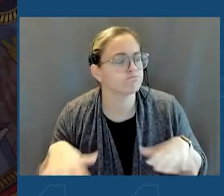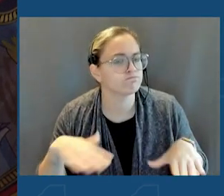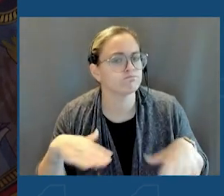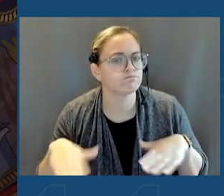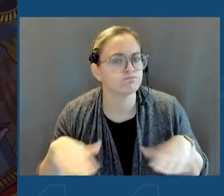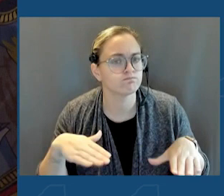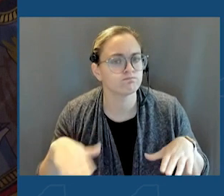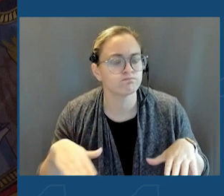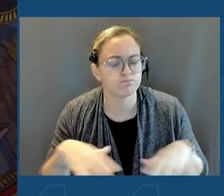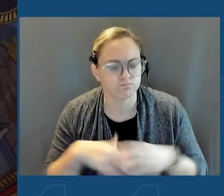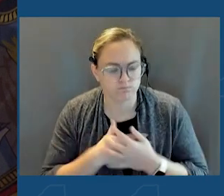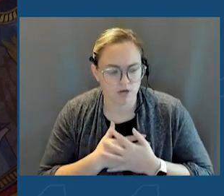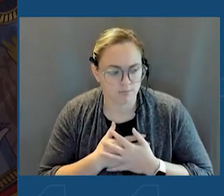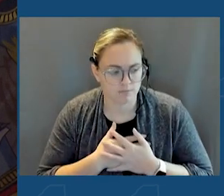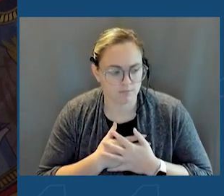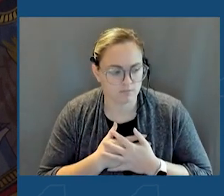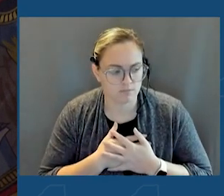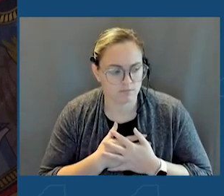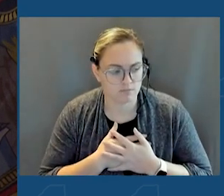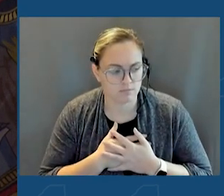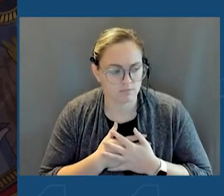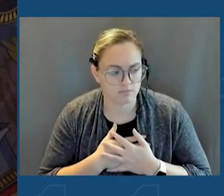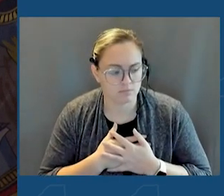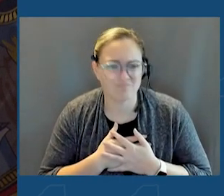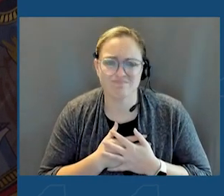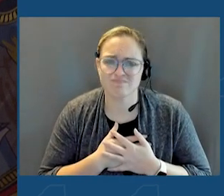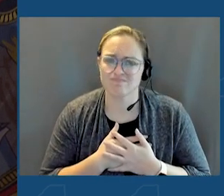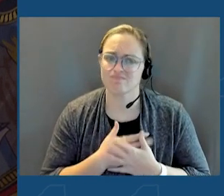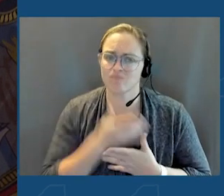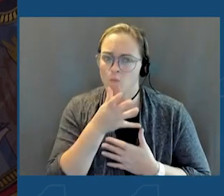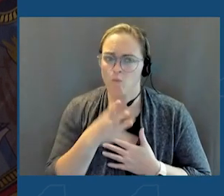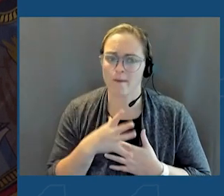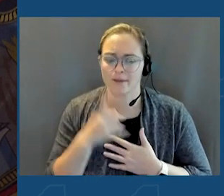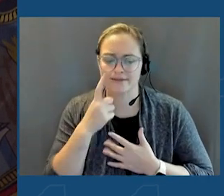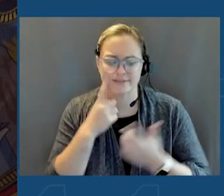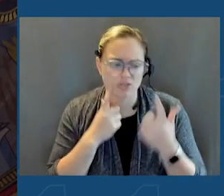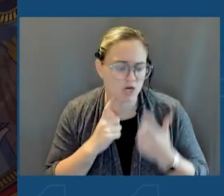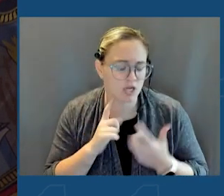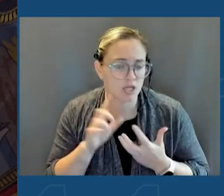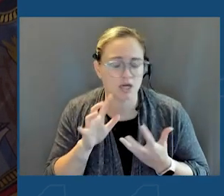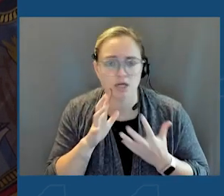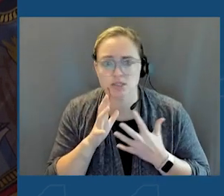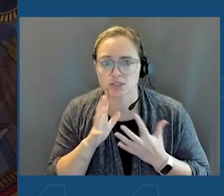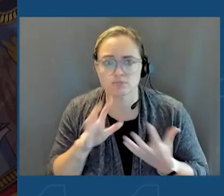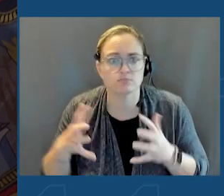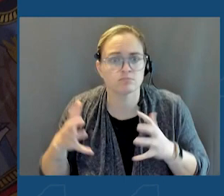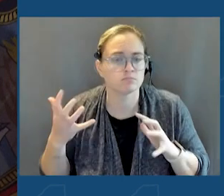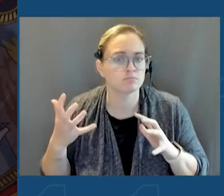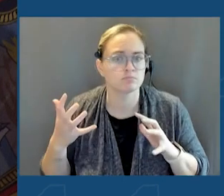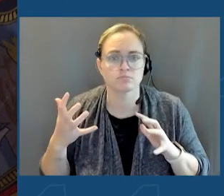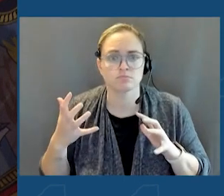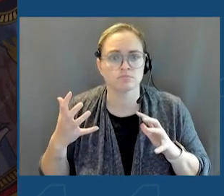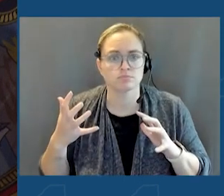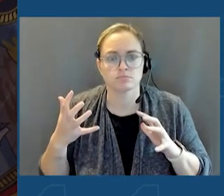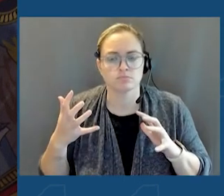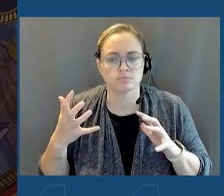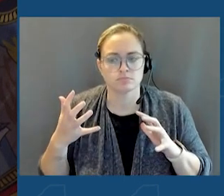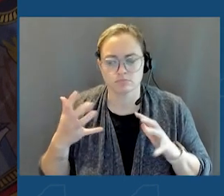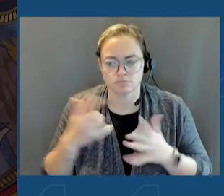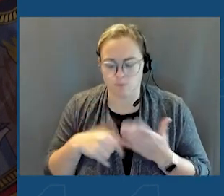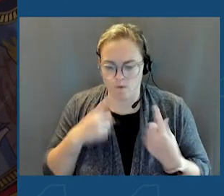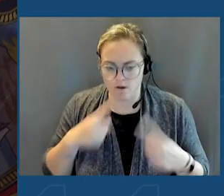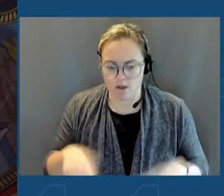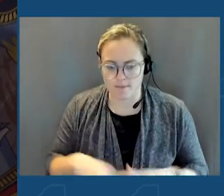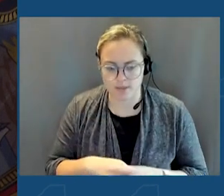literally held weeping young women in my arms who were so distraught at what had happened to